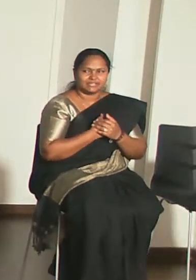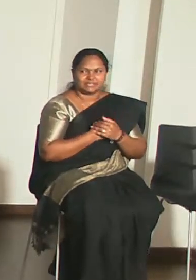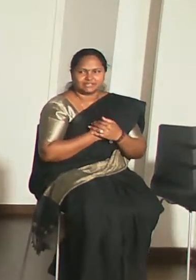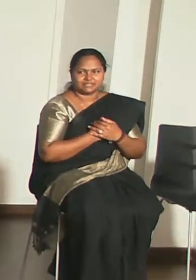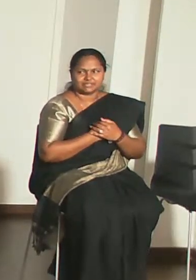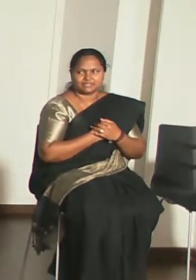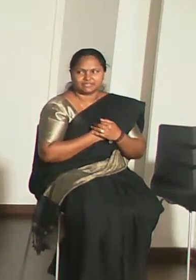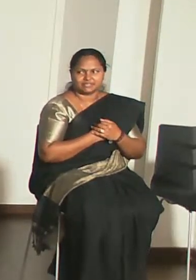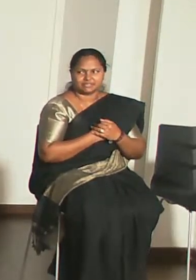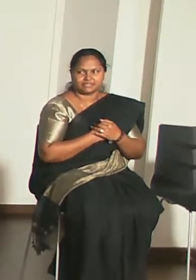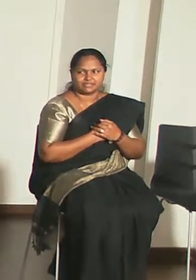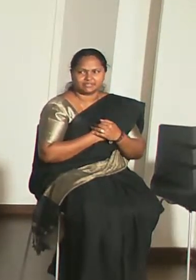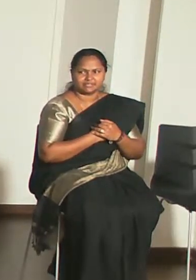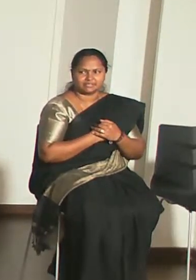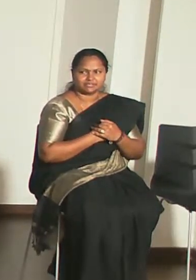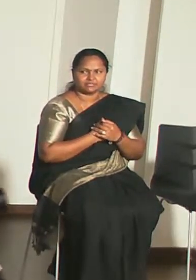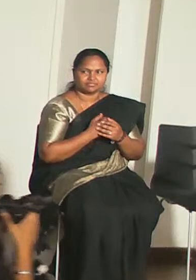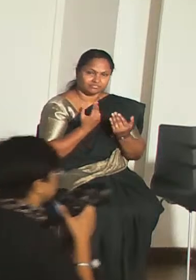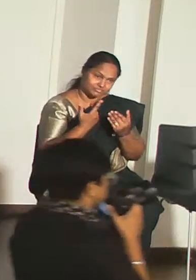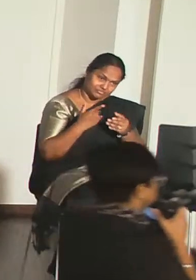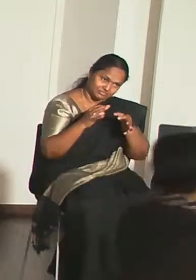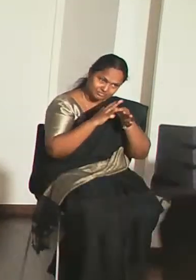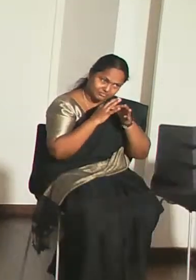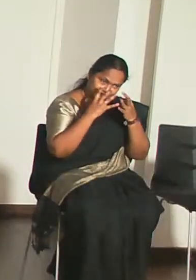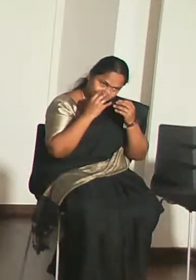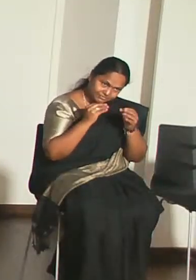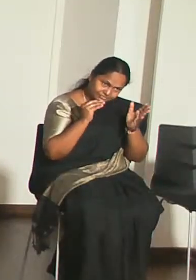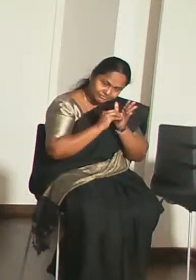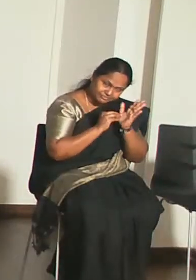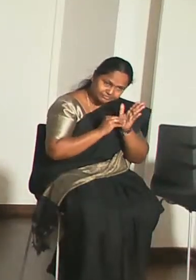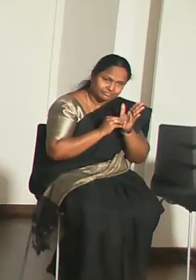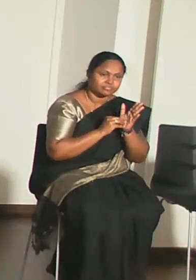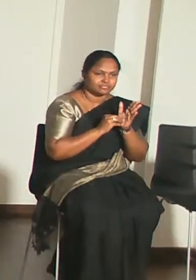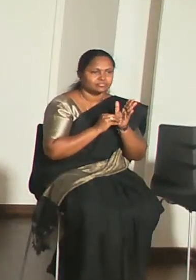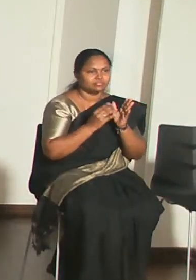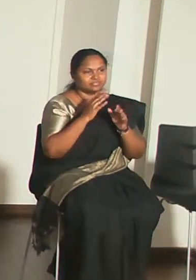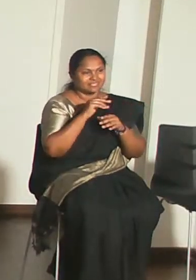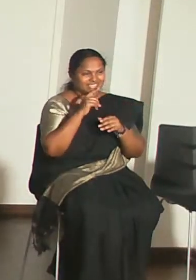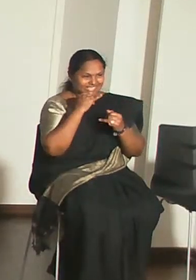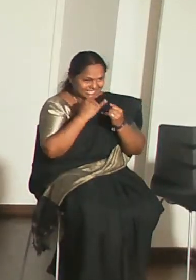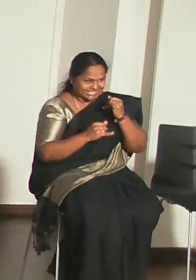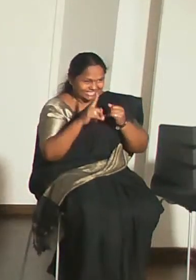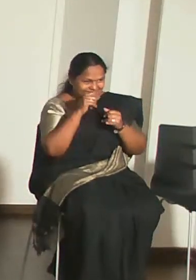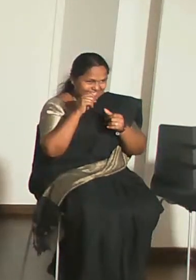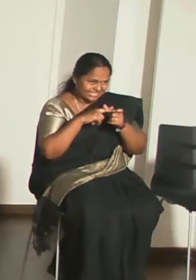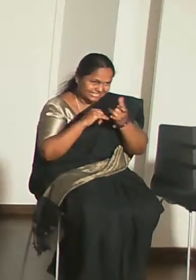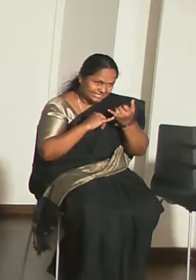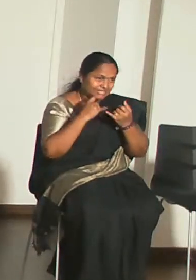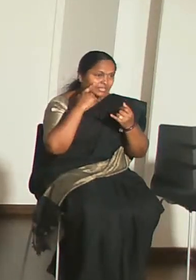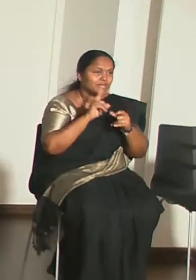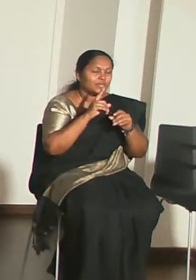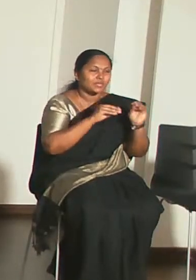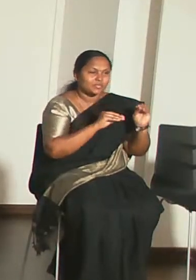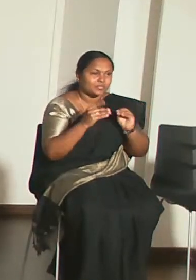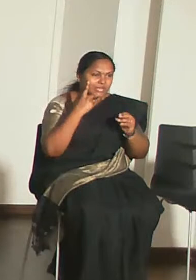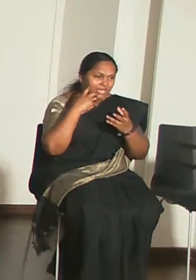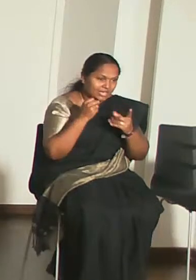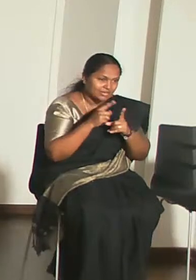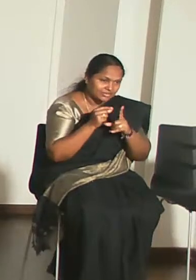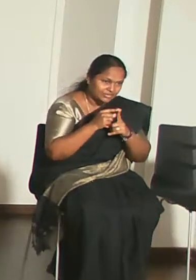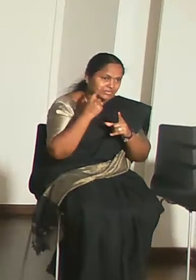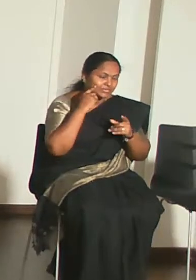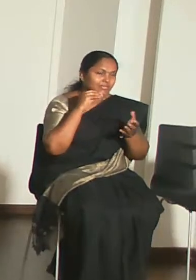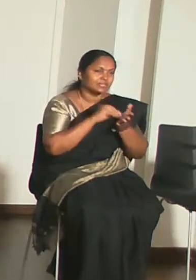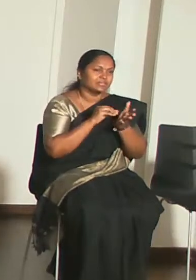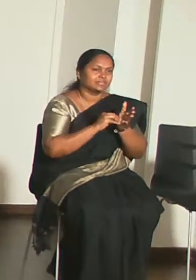this idea of becoming an enabler, and I was just looking at the last line in Shajna's slide of when does a moment begin to feel